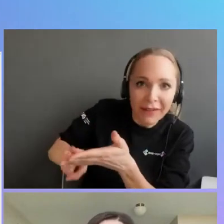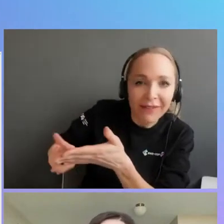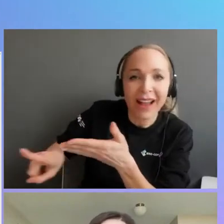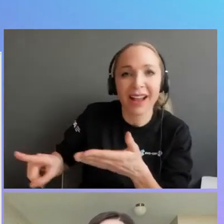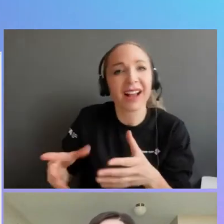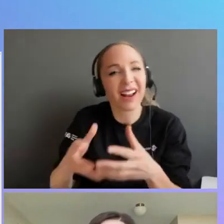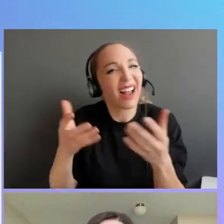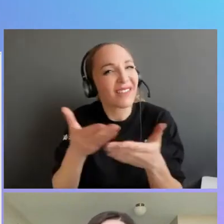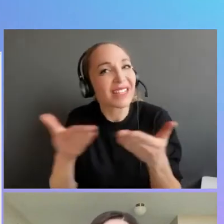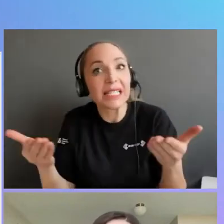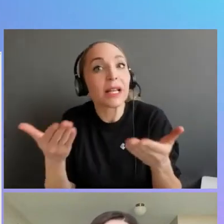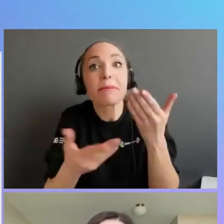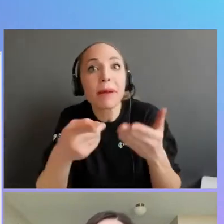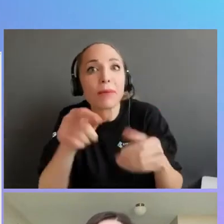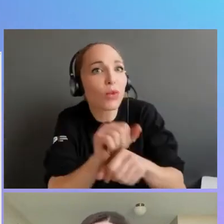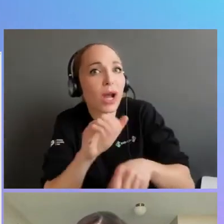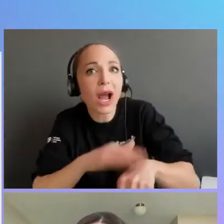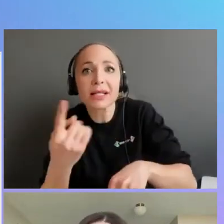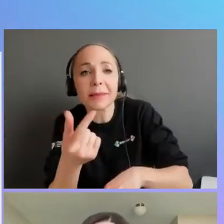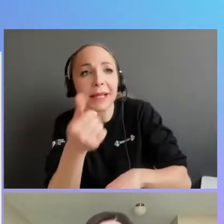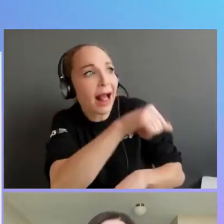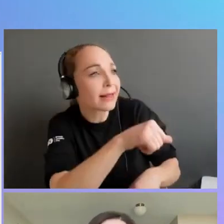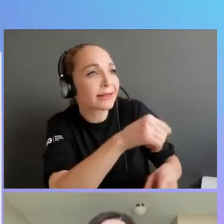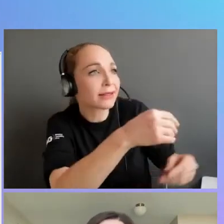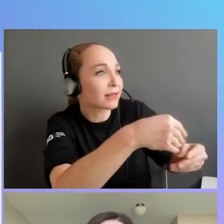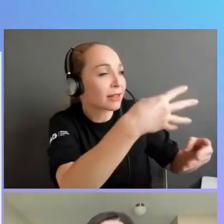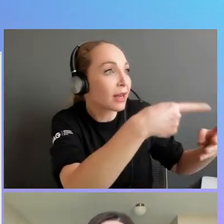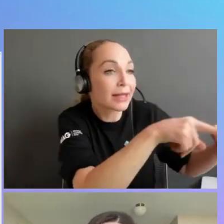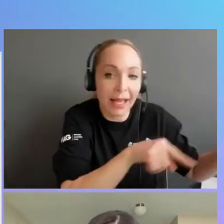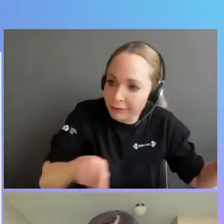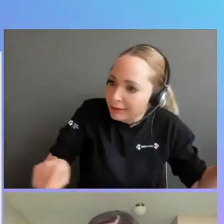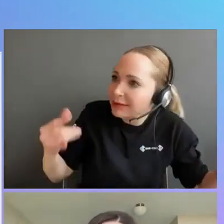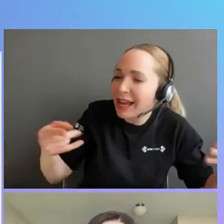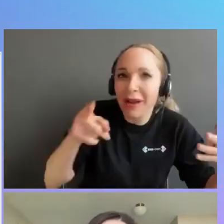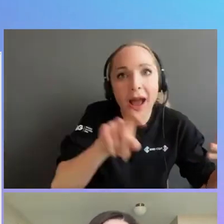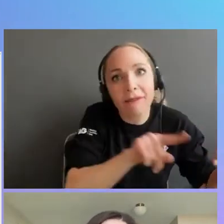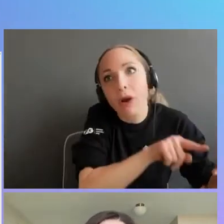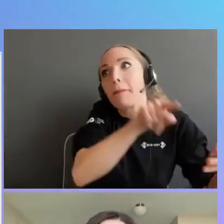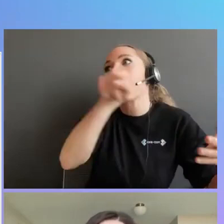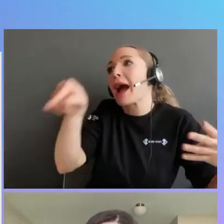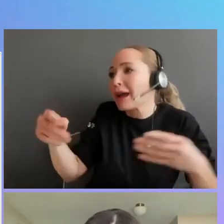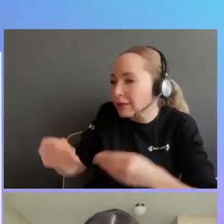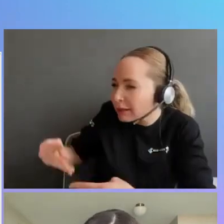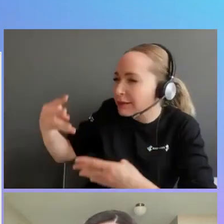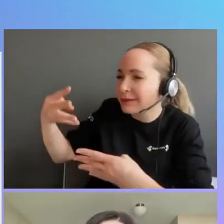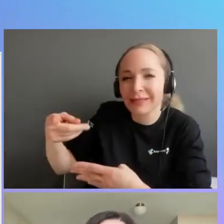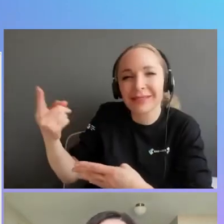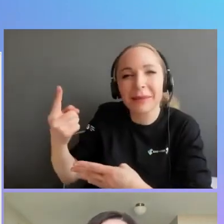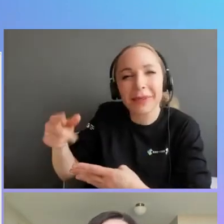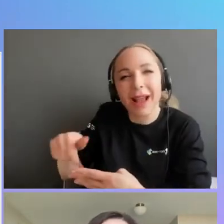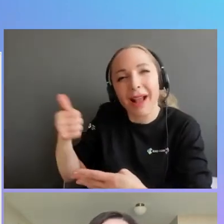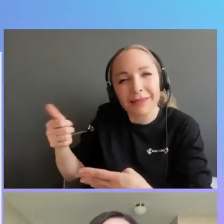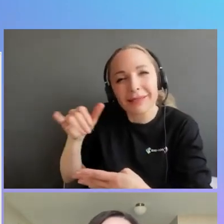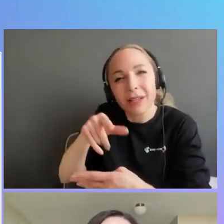something entirely different that day, and then you're pulling up a bug in a different branch, and there's just kind of a lot of back and forth there with the tester as